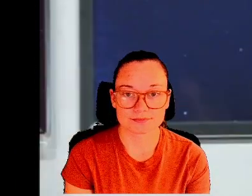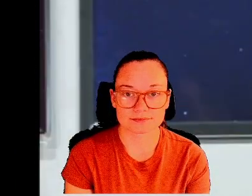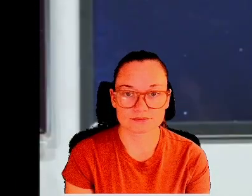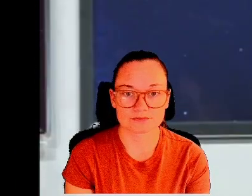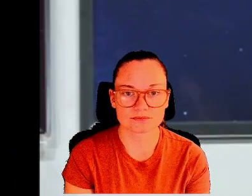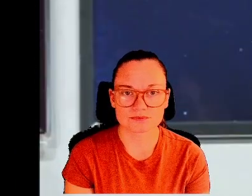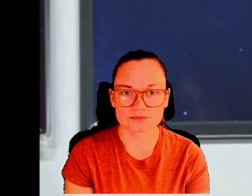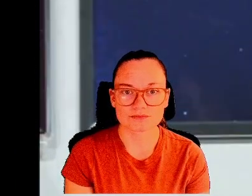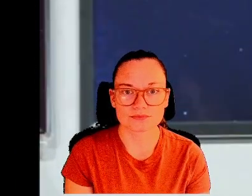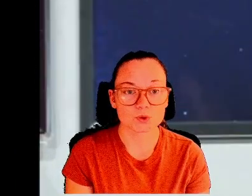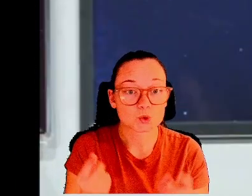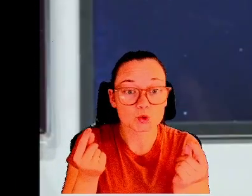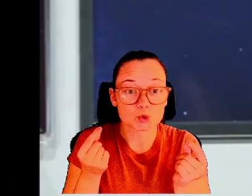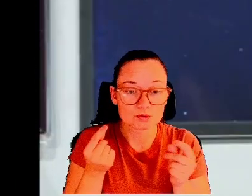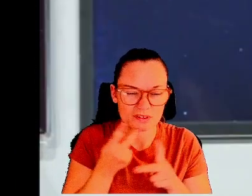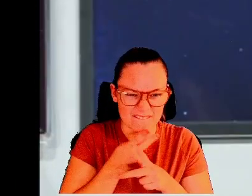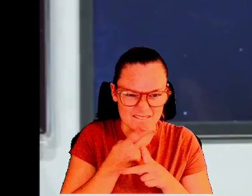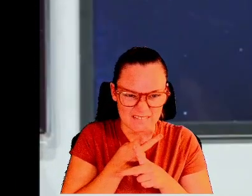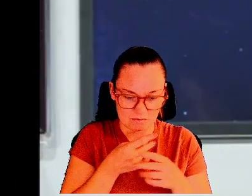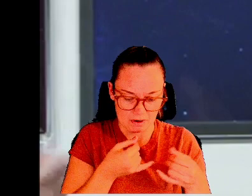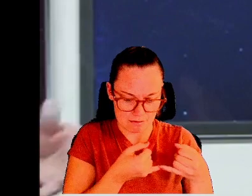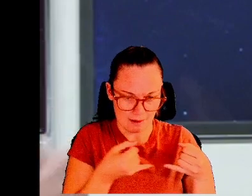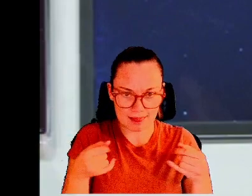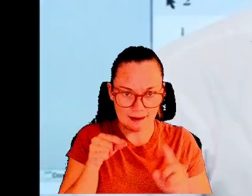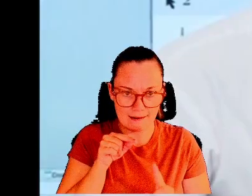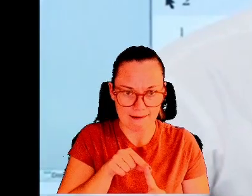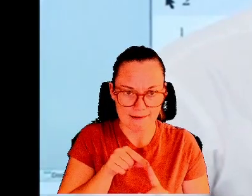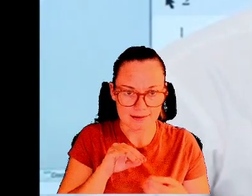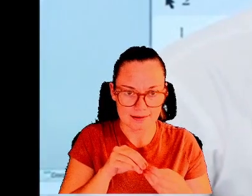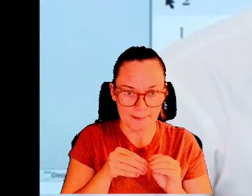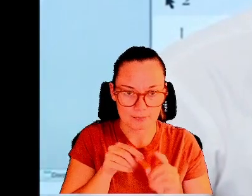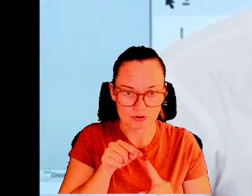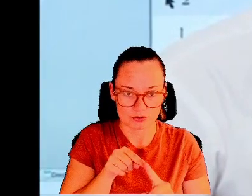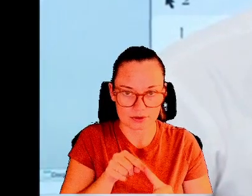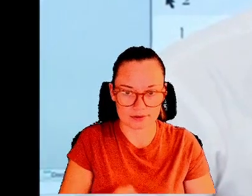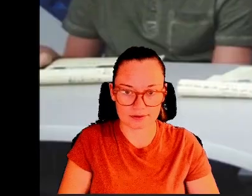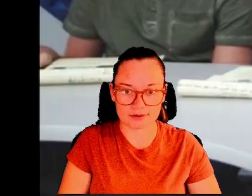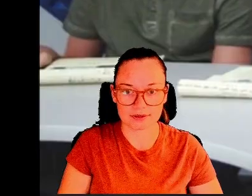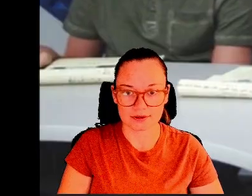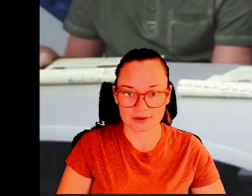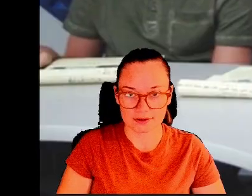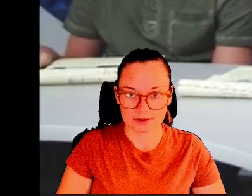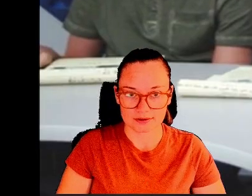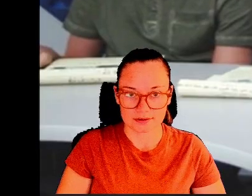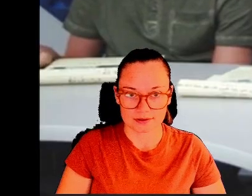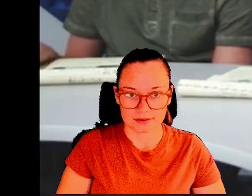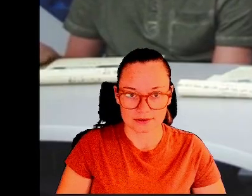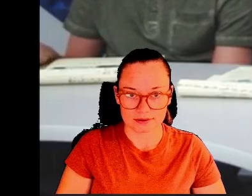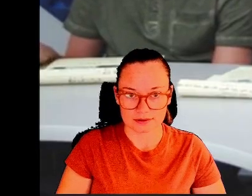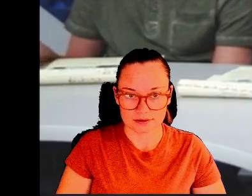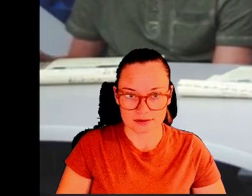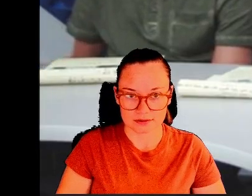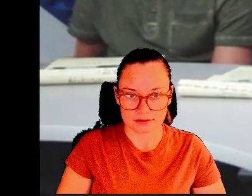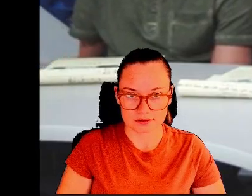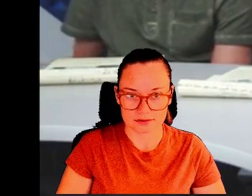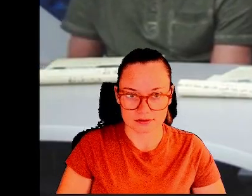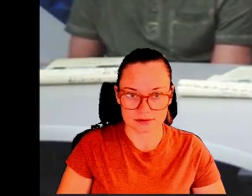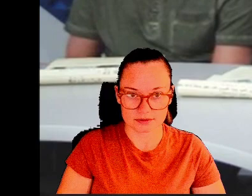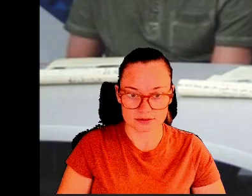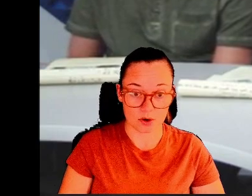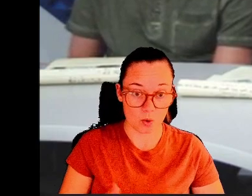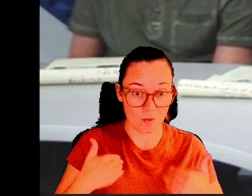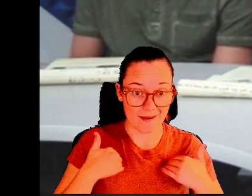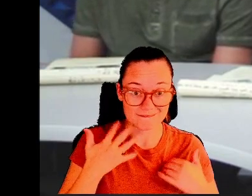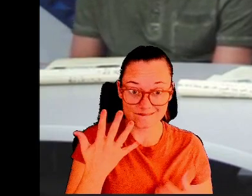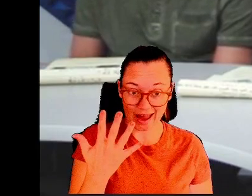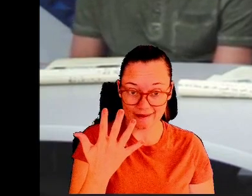the number out in front, and we'll be ready to go. Isaac, you got an idea? So we divide the first number we have by